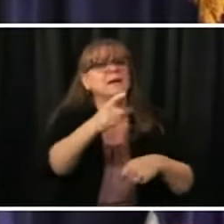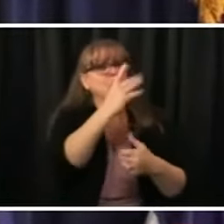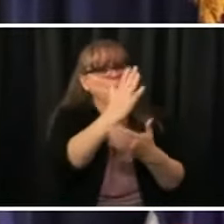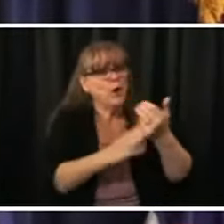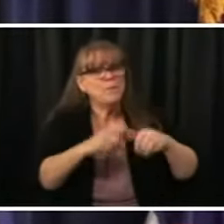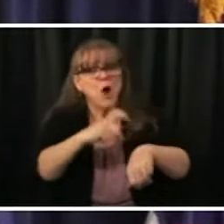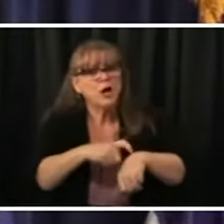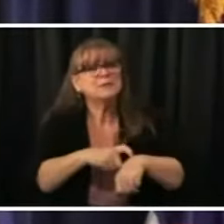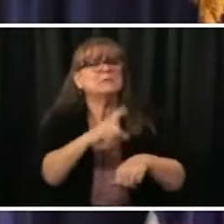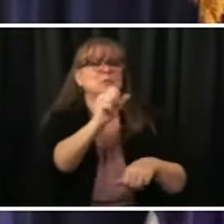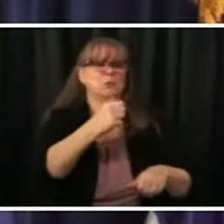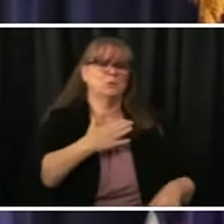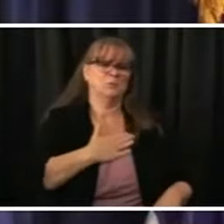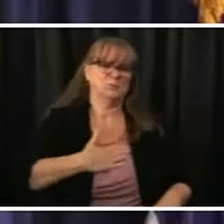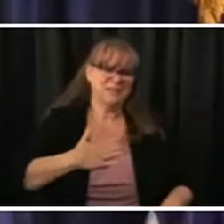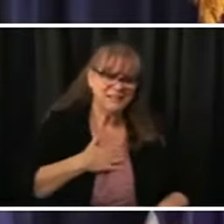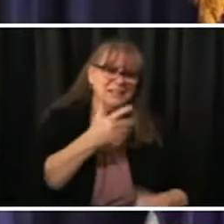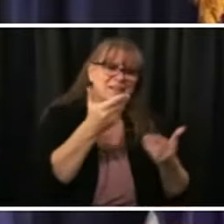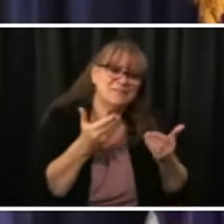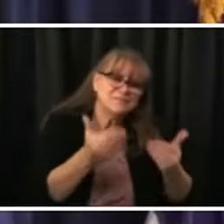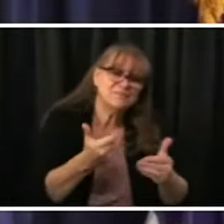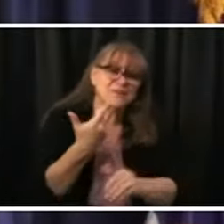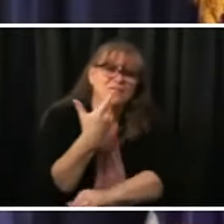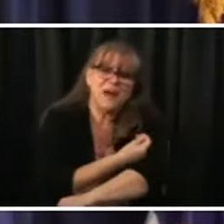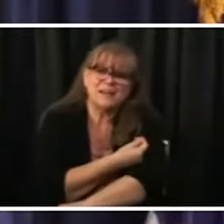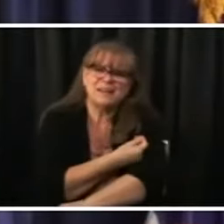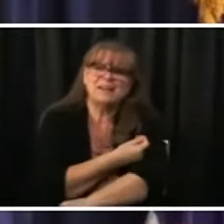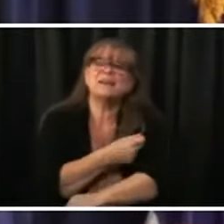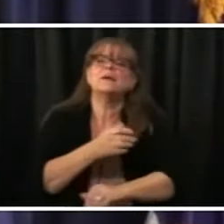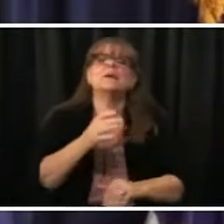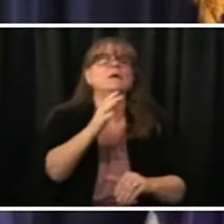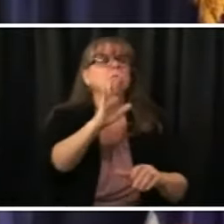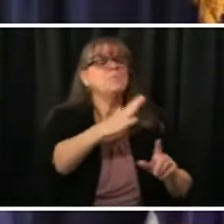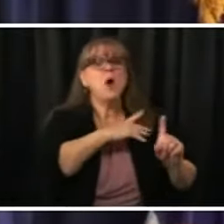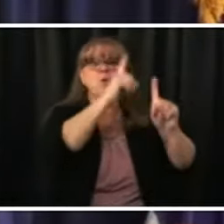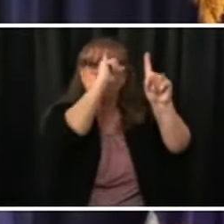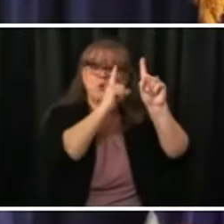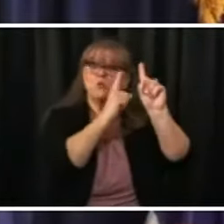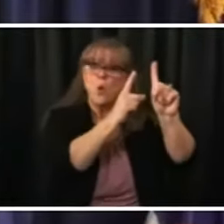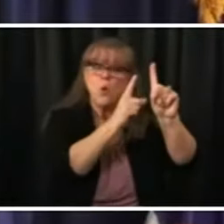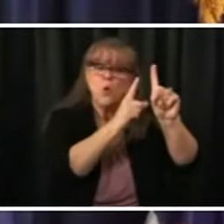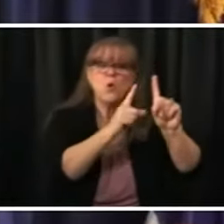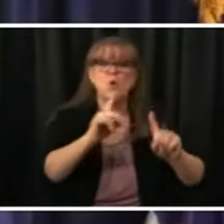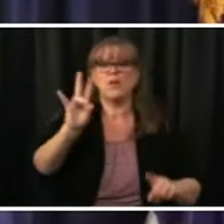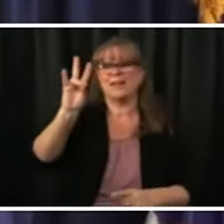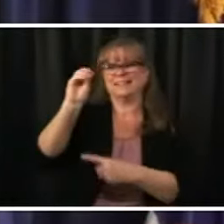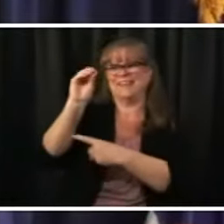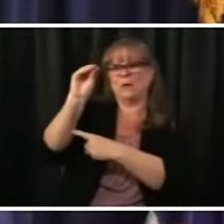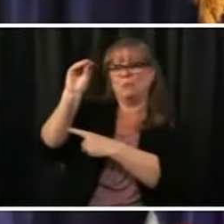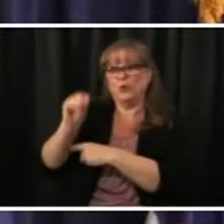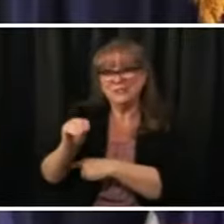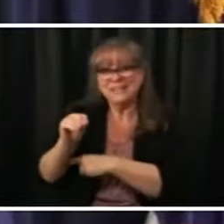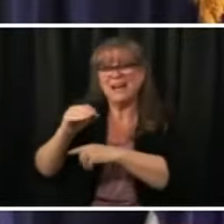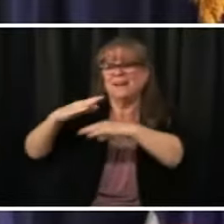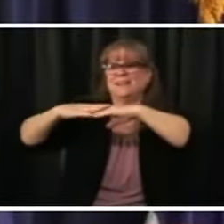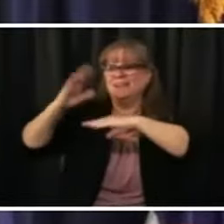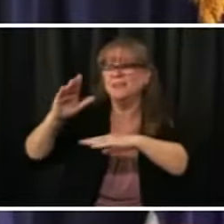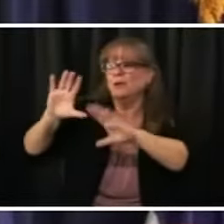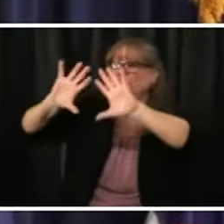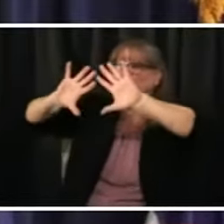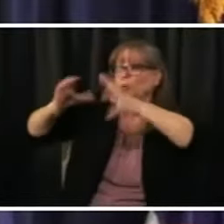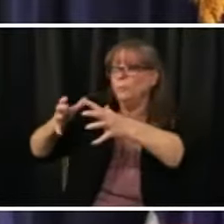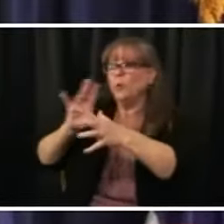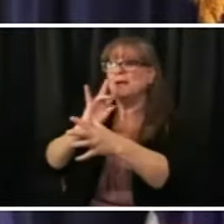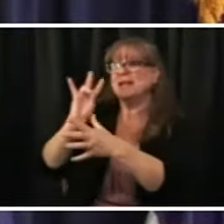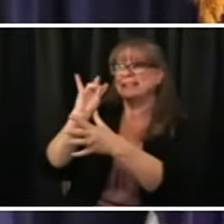please, sign up and get it if you're over 70. Our goal as a state is 70% of people over age 70 by the end of February. But we would